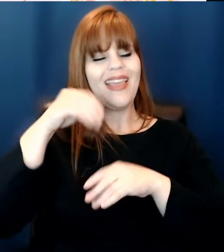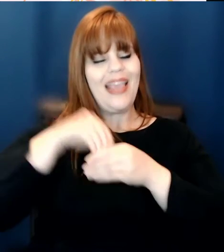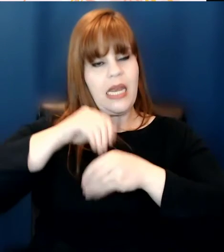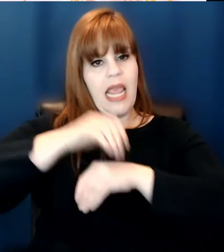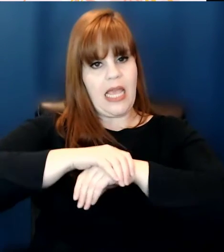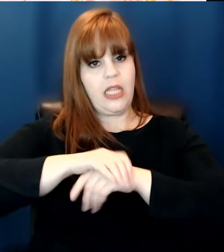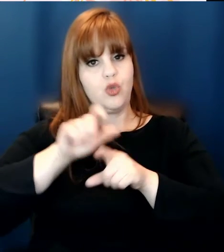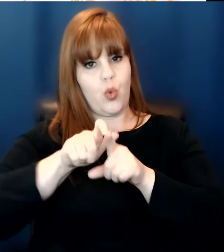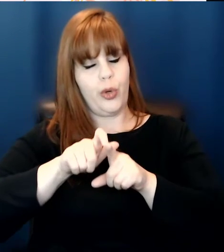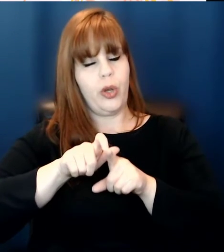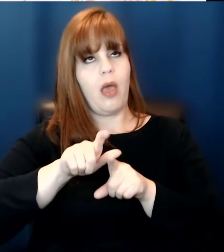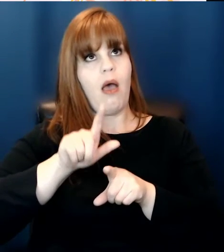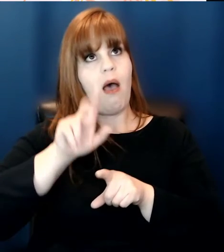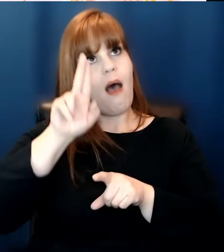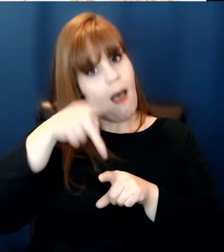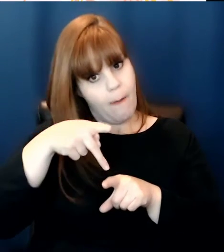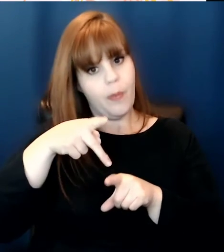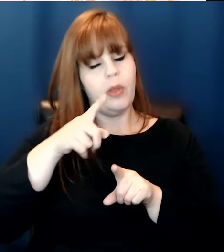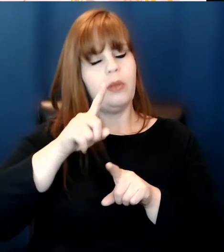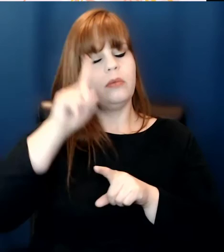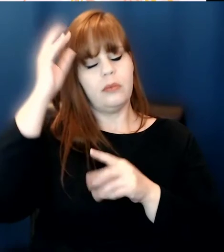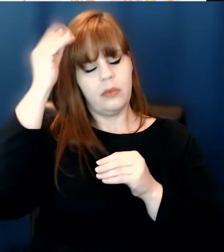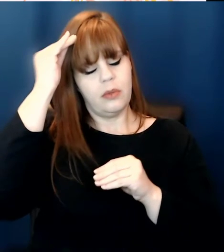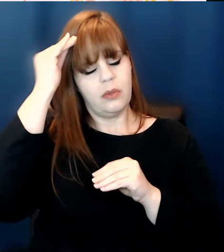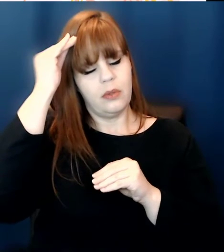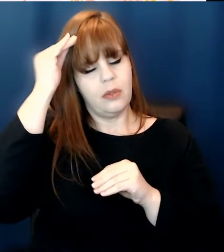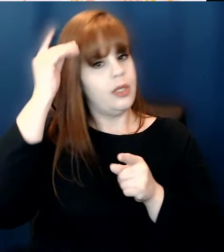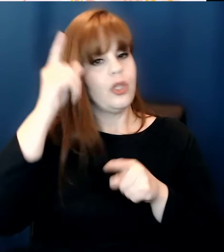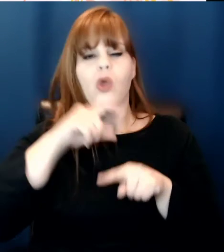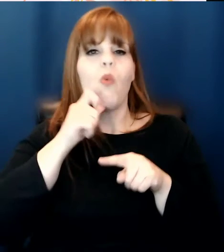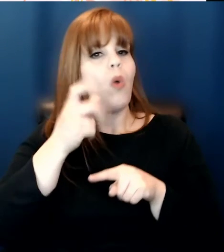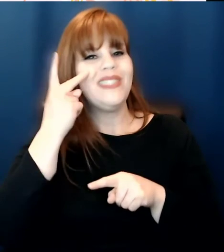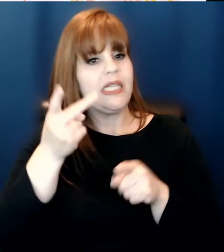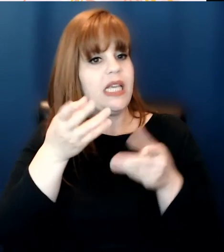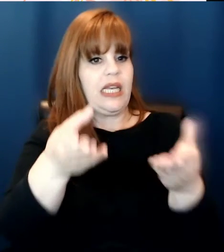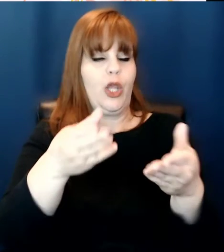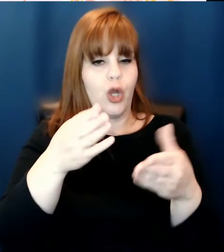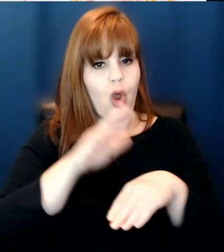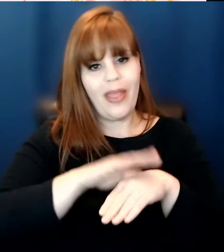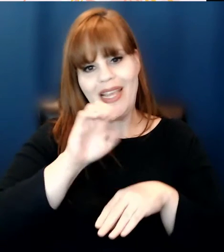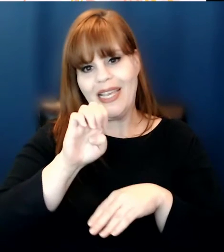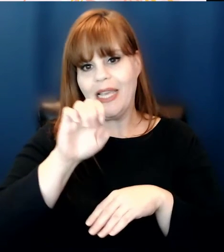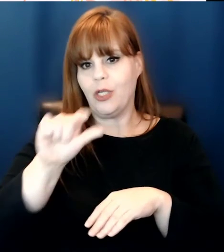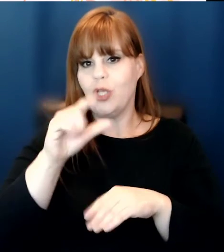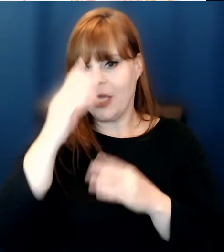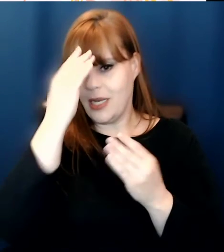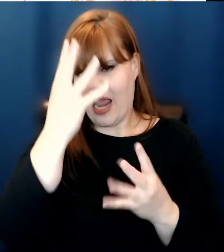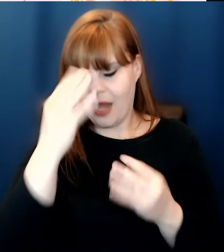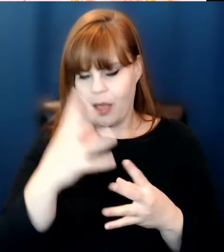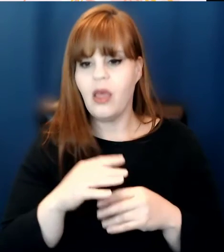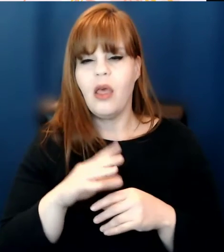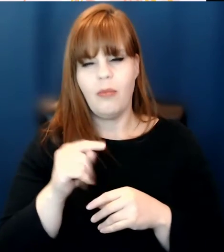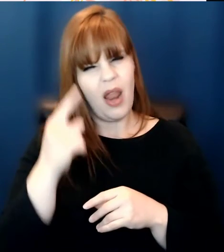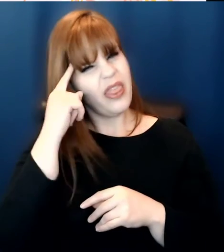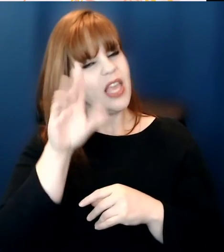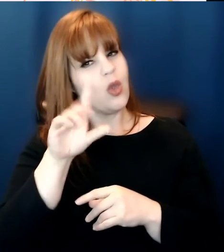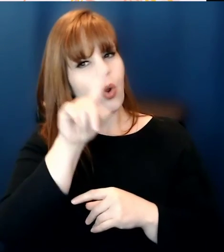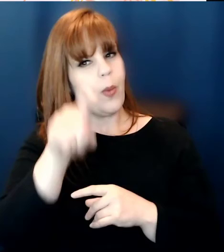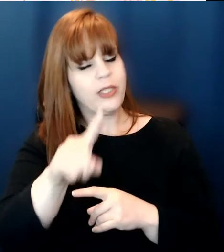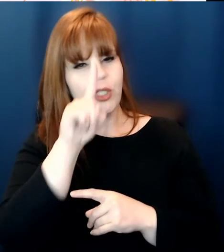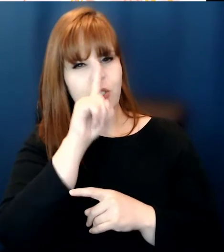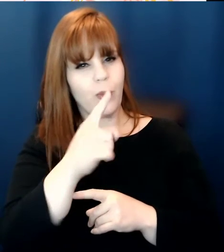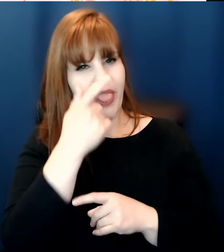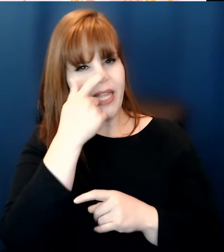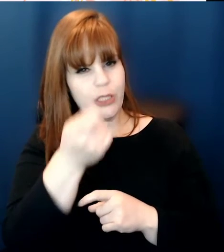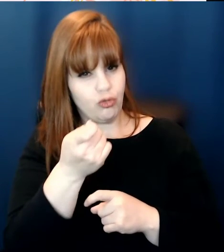English, you won't actually be able to see it here. But I think that your question is really